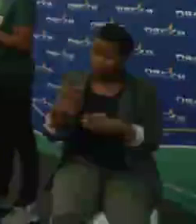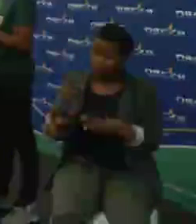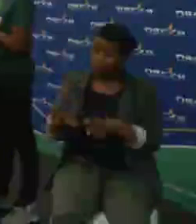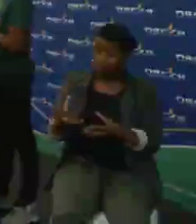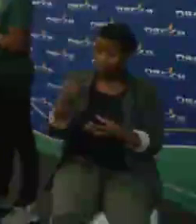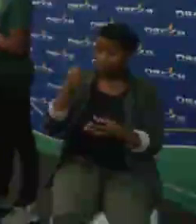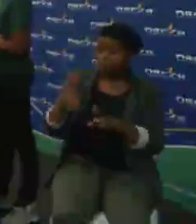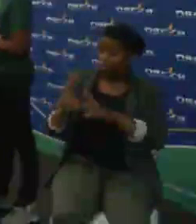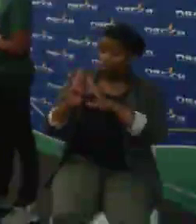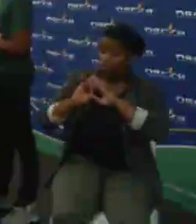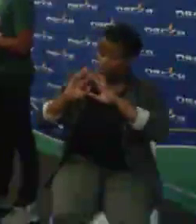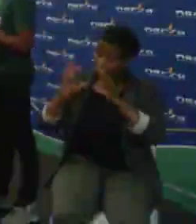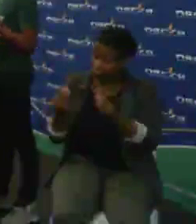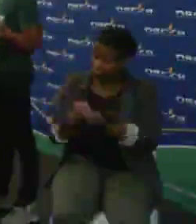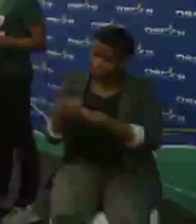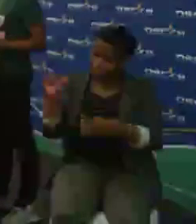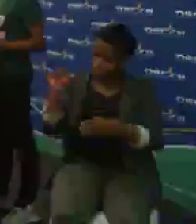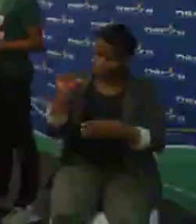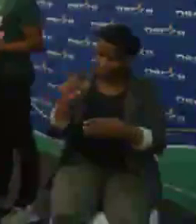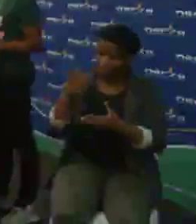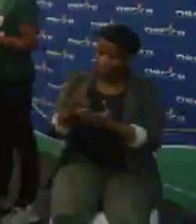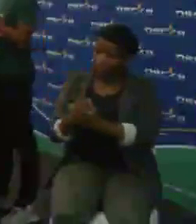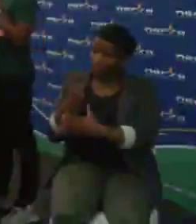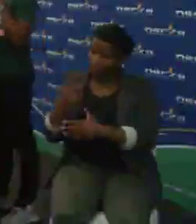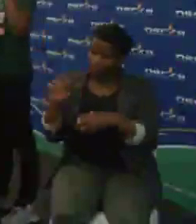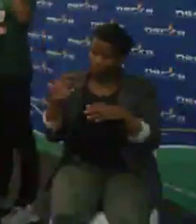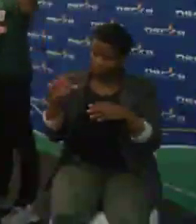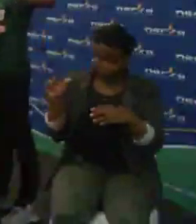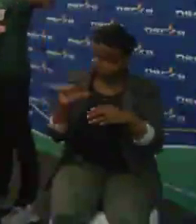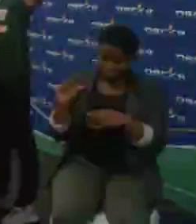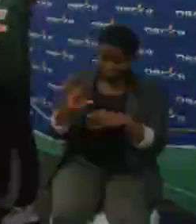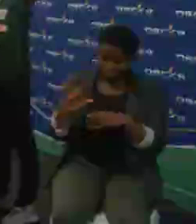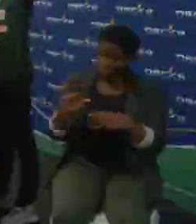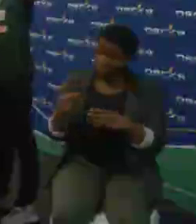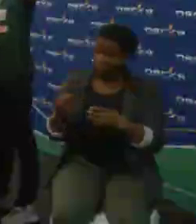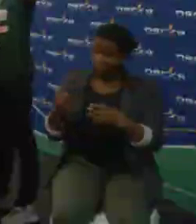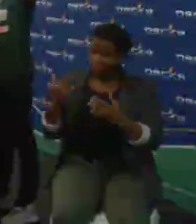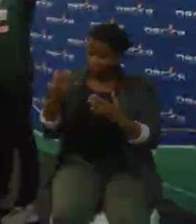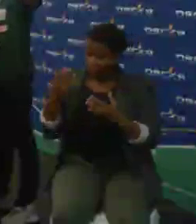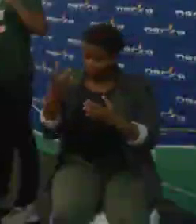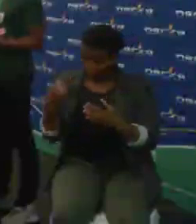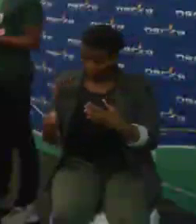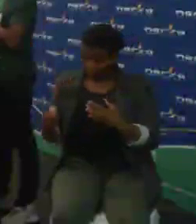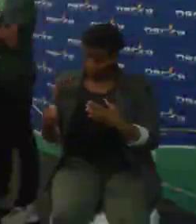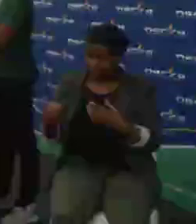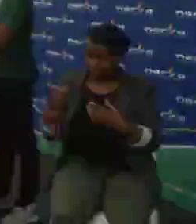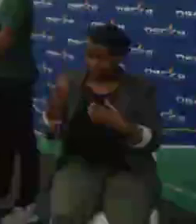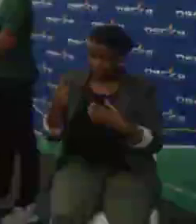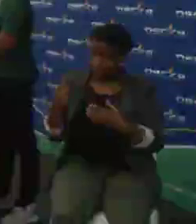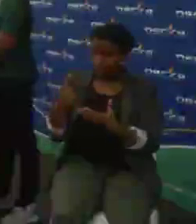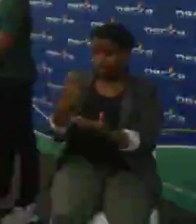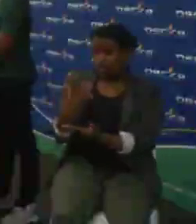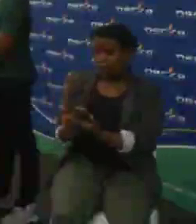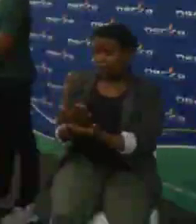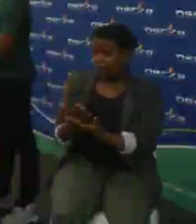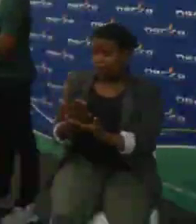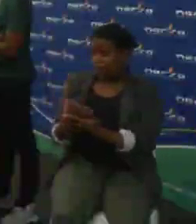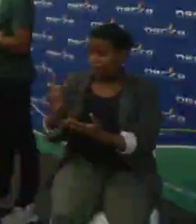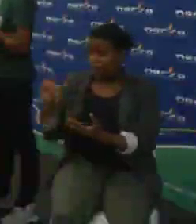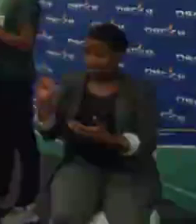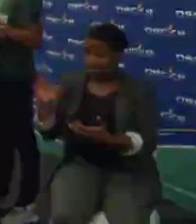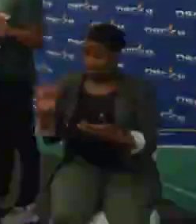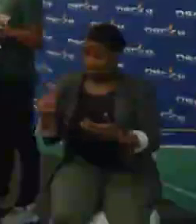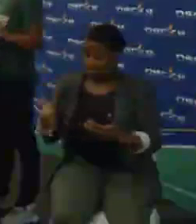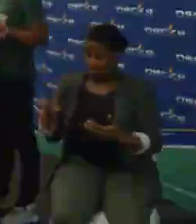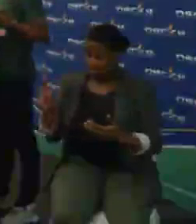determination on what needs to happen next. Because what we are getting now is that when we had the 1-year application and what we got right now is the